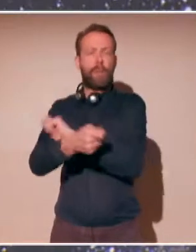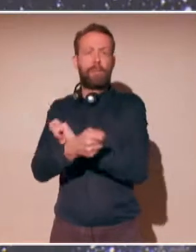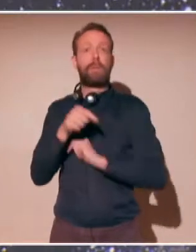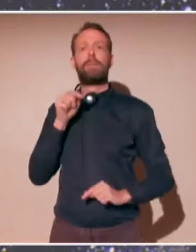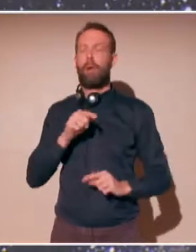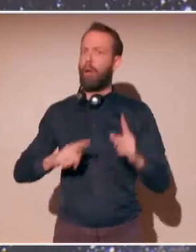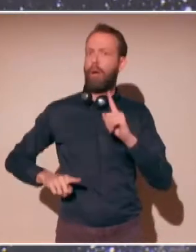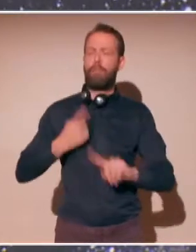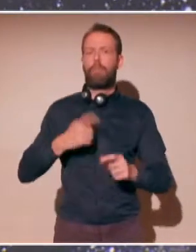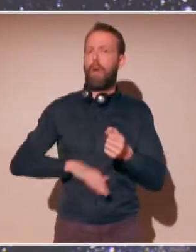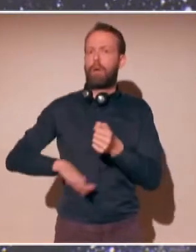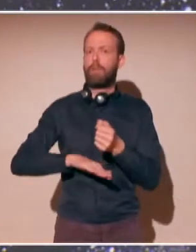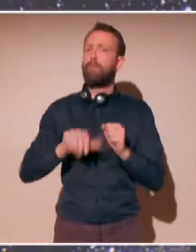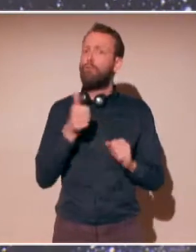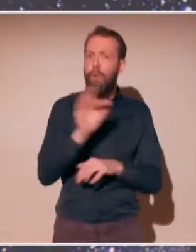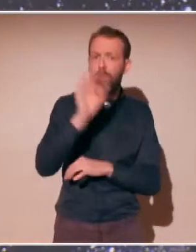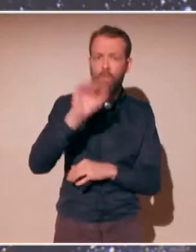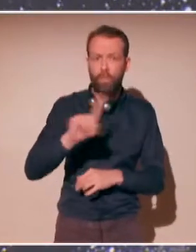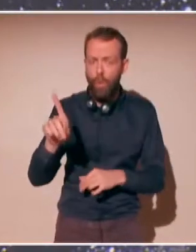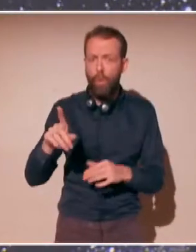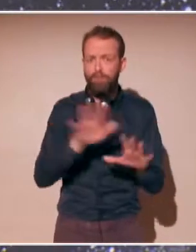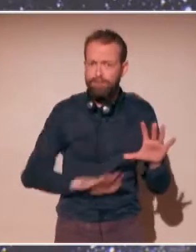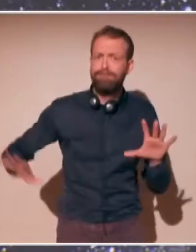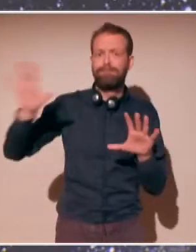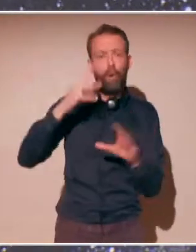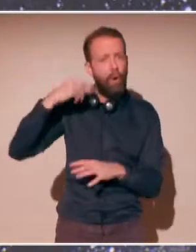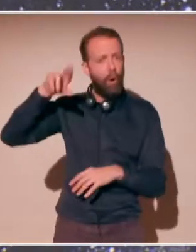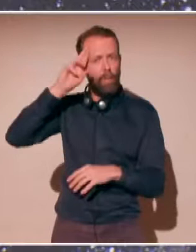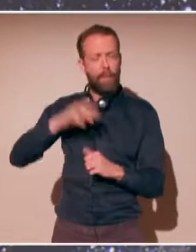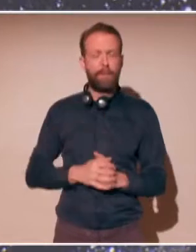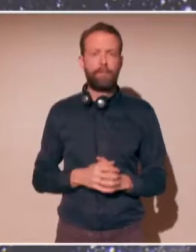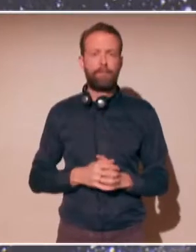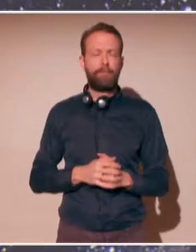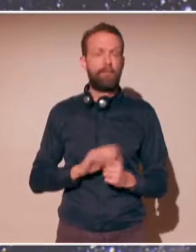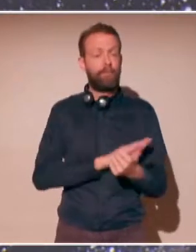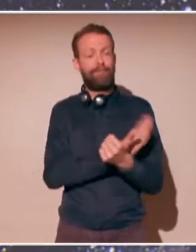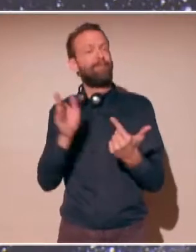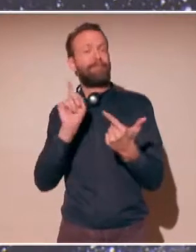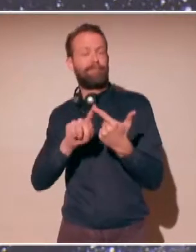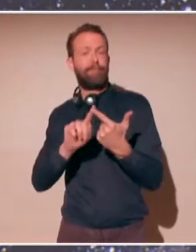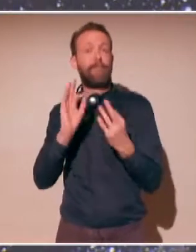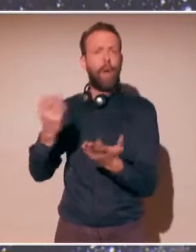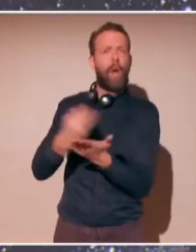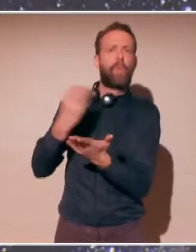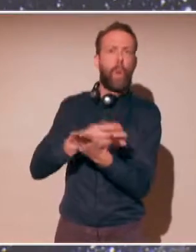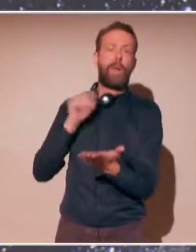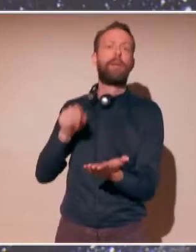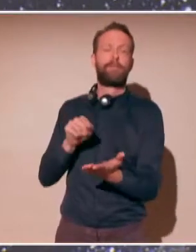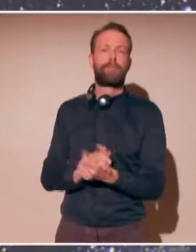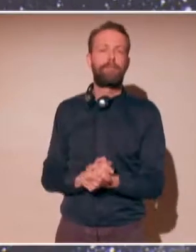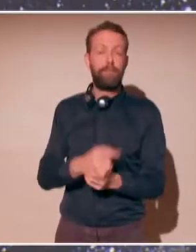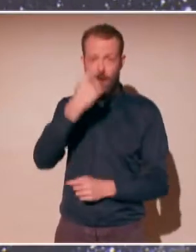the transformation of jobs. And I think that is an essential recommendation, not only for France, but for the whole of Europe. Now, the second choice